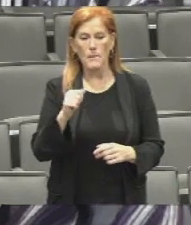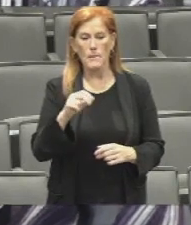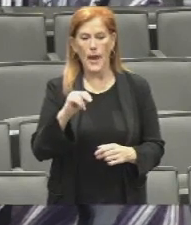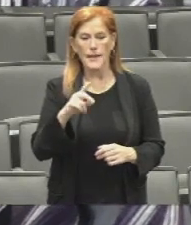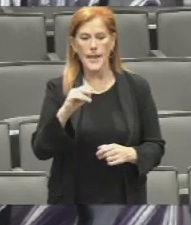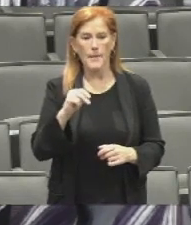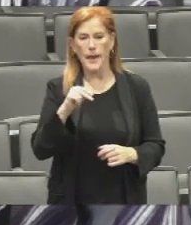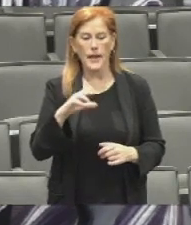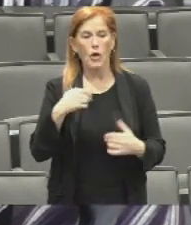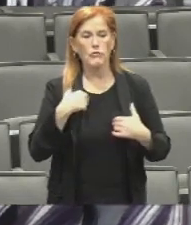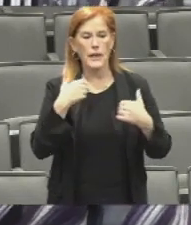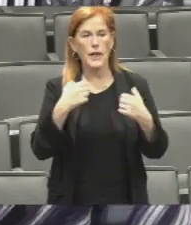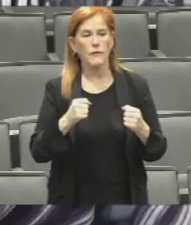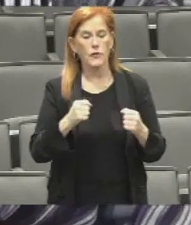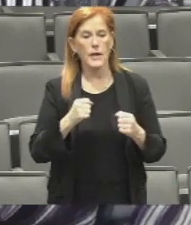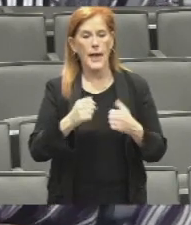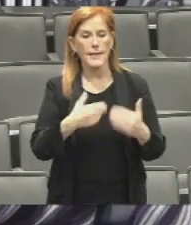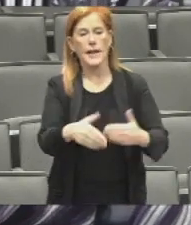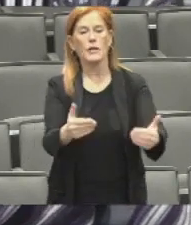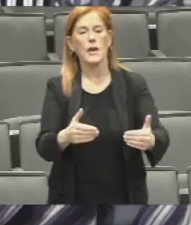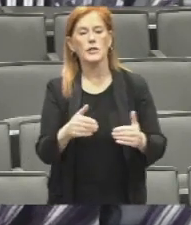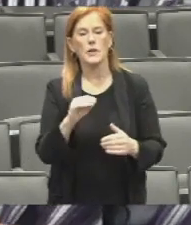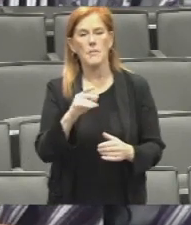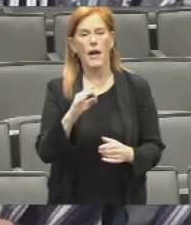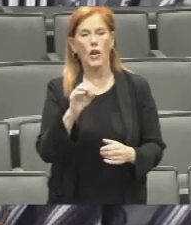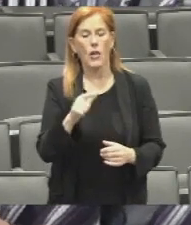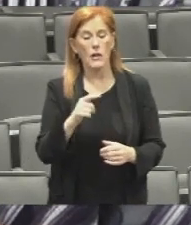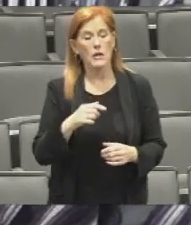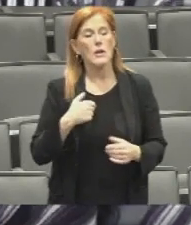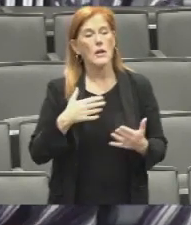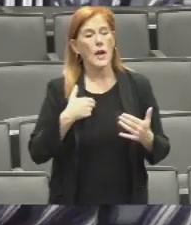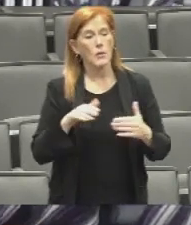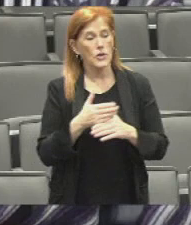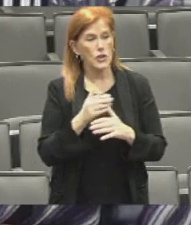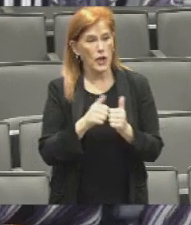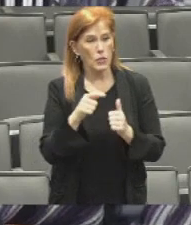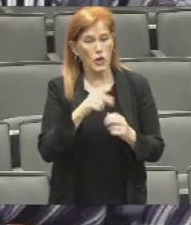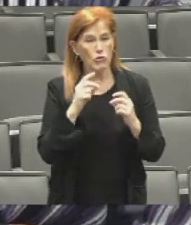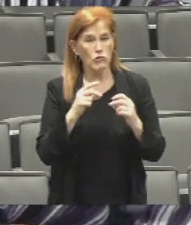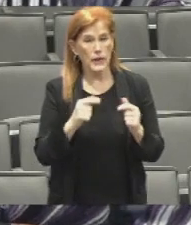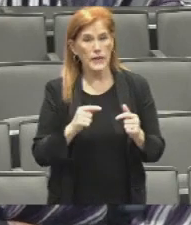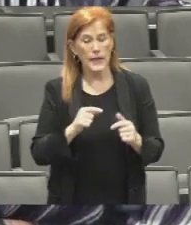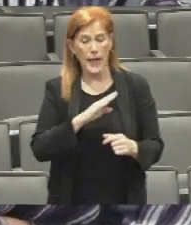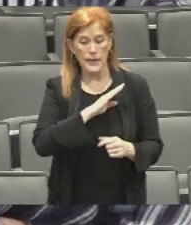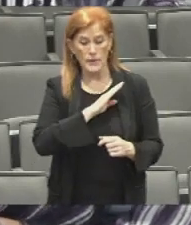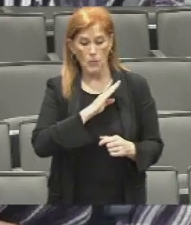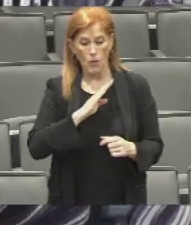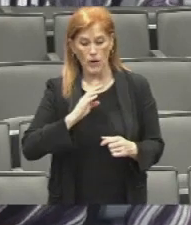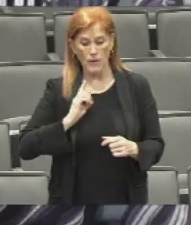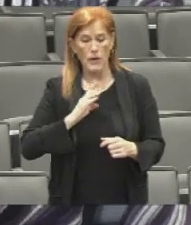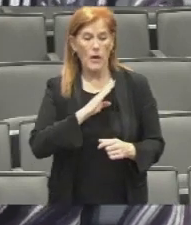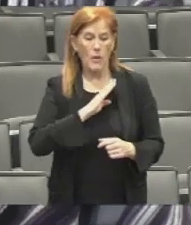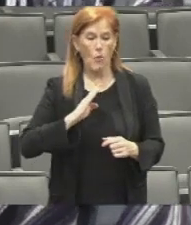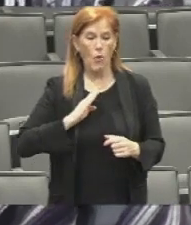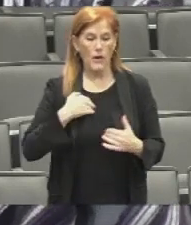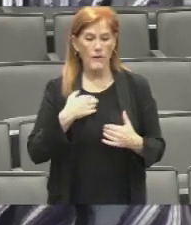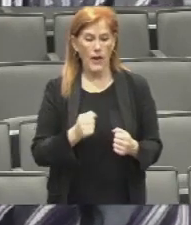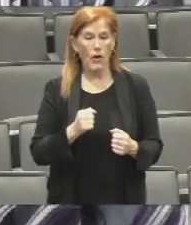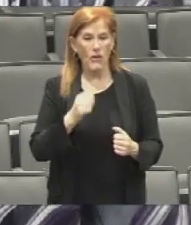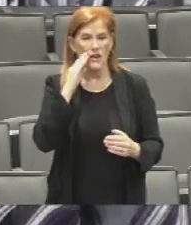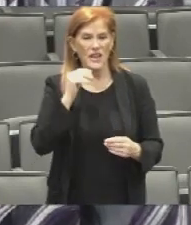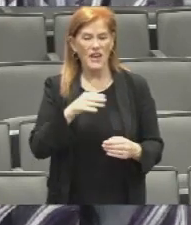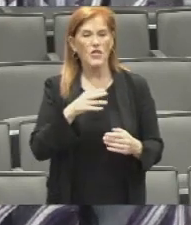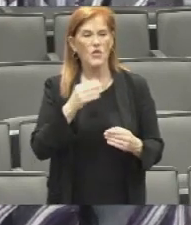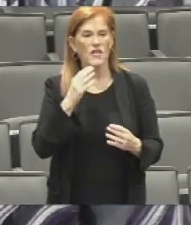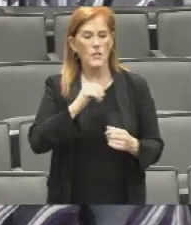Recovery Acceleration Model. I just want to share with you quickly as a Board of Health to give you some background what